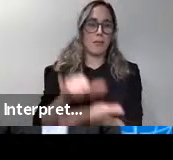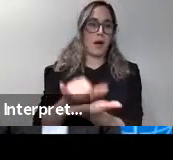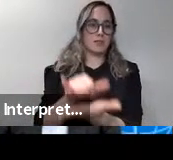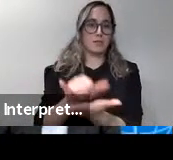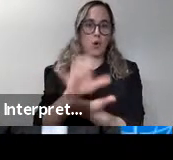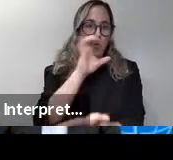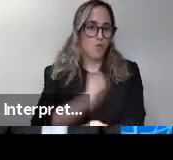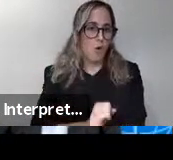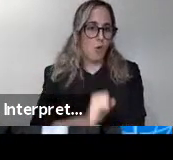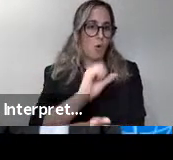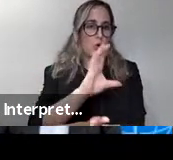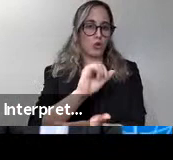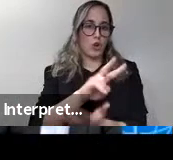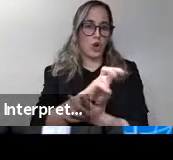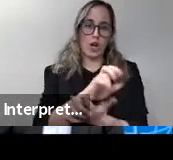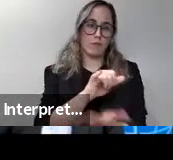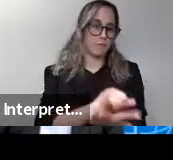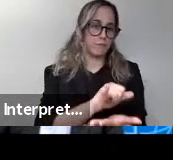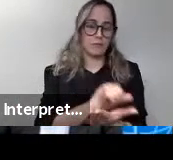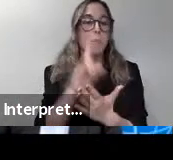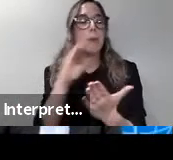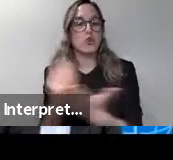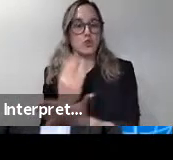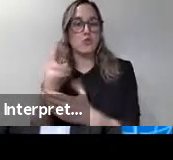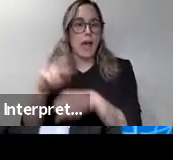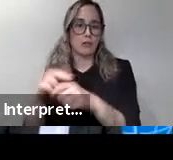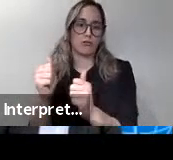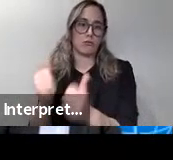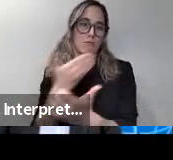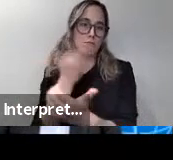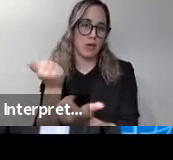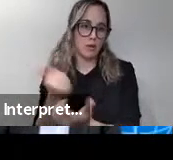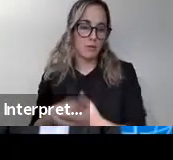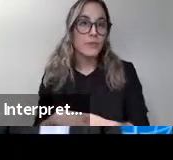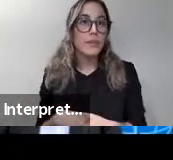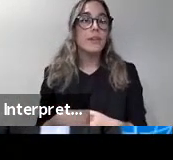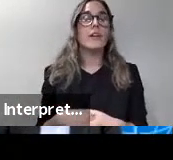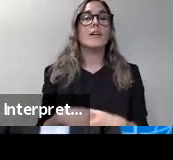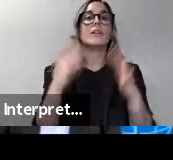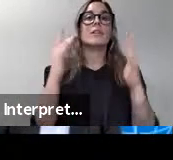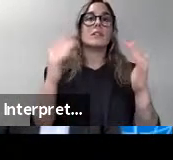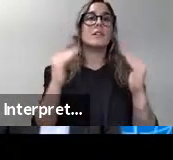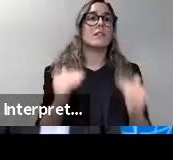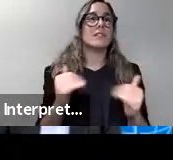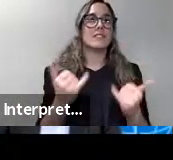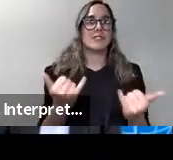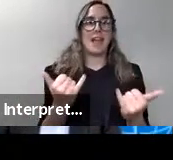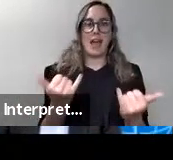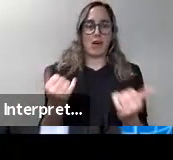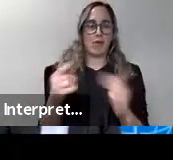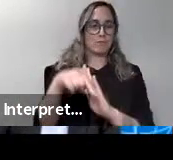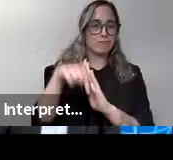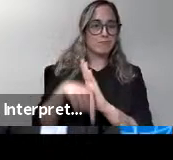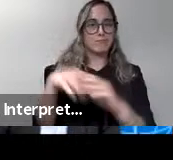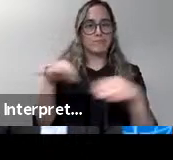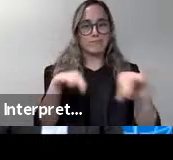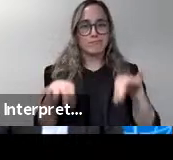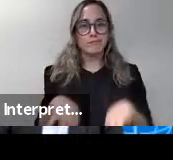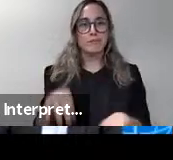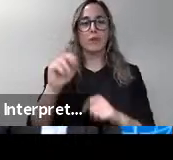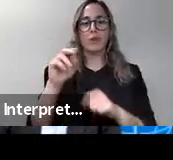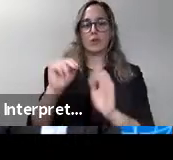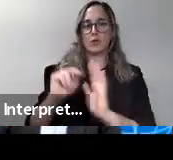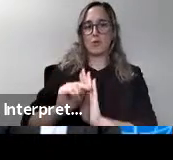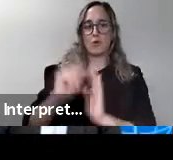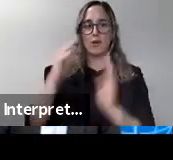Schultz curve. Now I'll hand it over to Joe Check, who will dig a bit more into the noise modeling and airport selection details of the